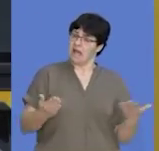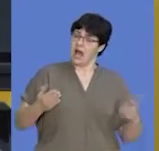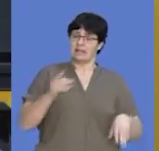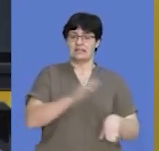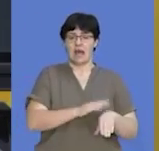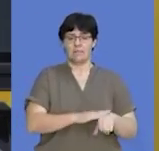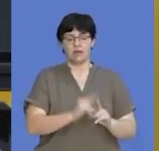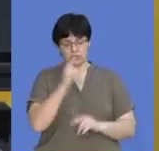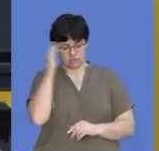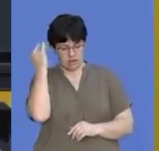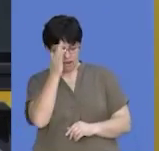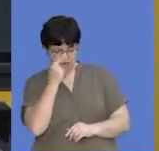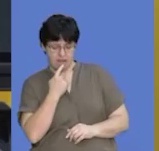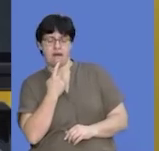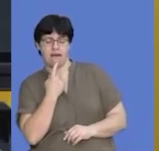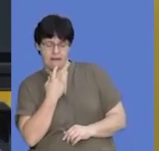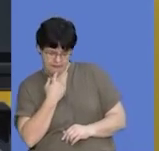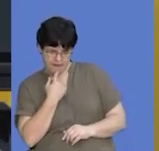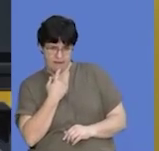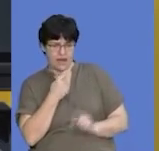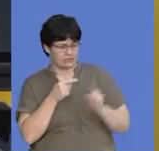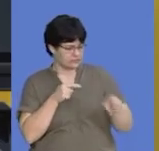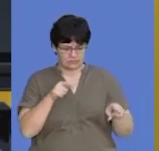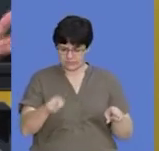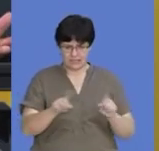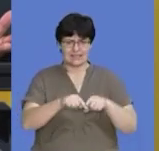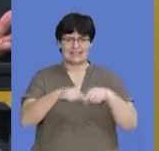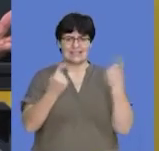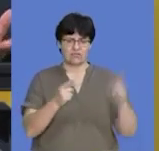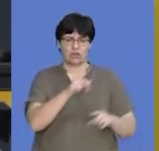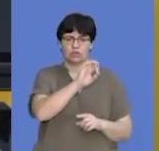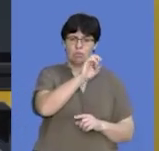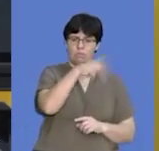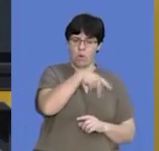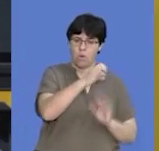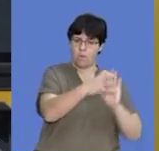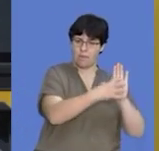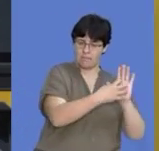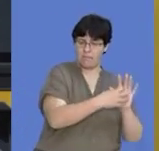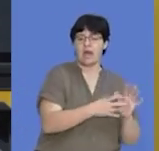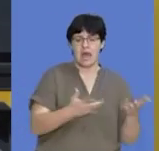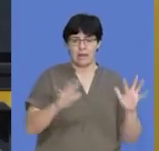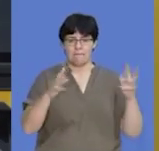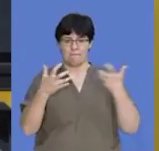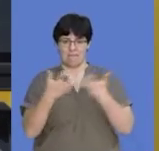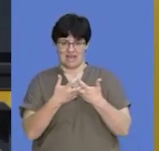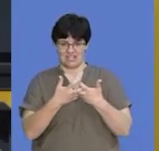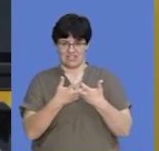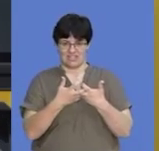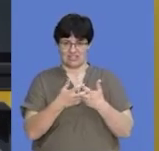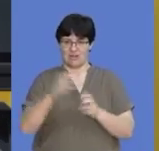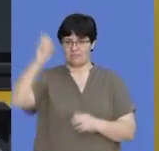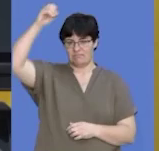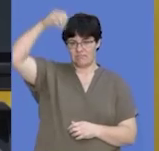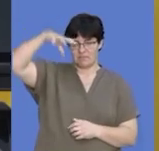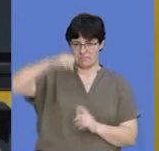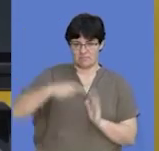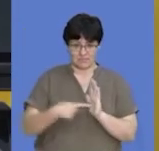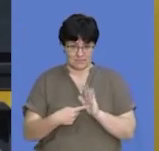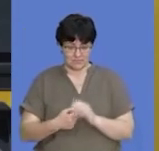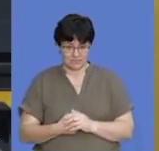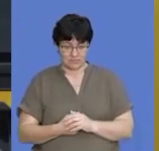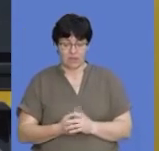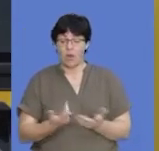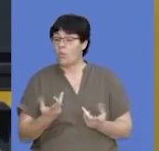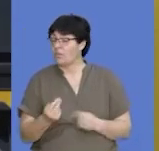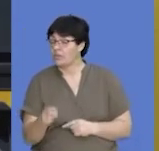to familiarize yourself with the different features on your topographical map and match them to the photograph. With